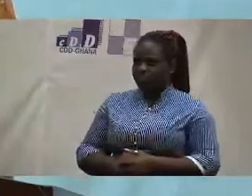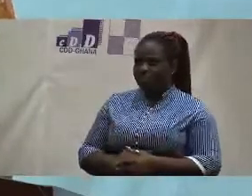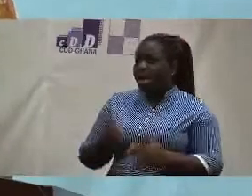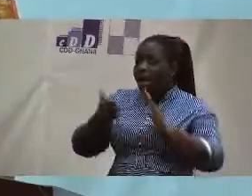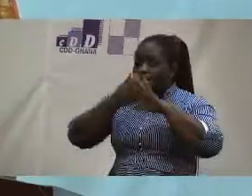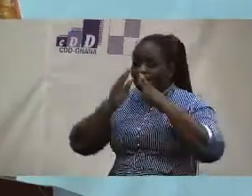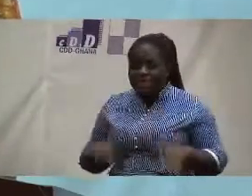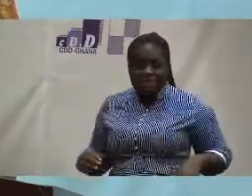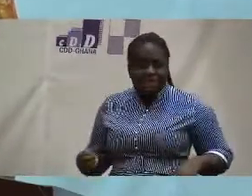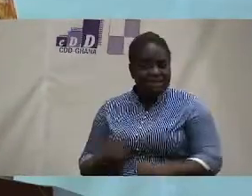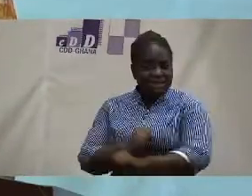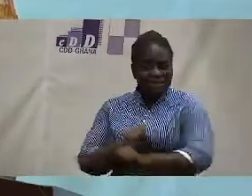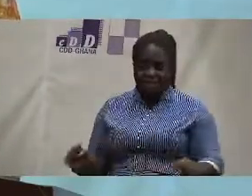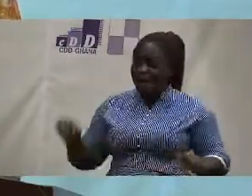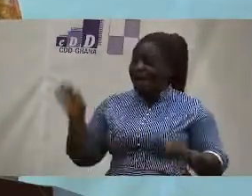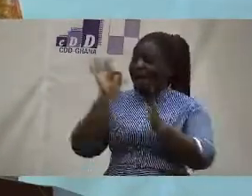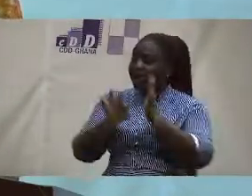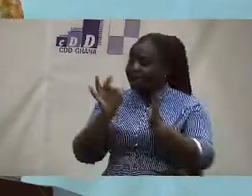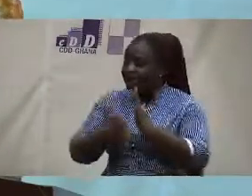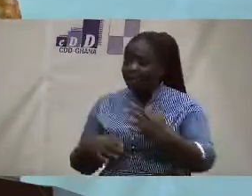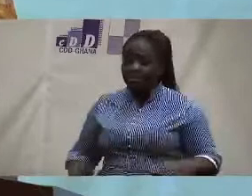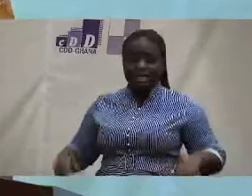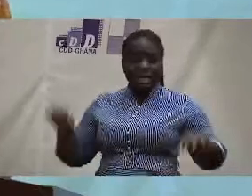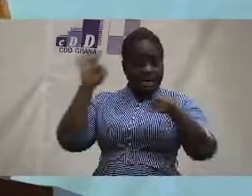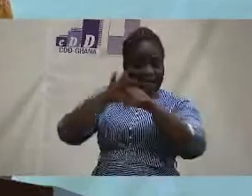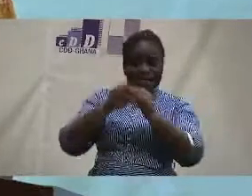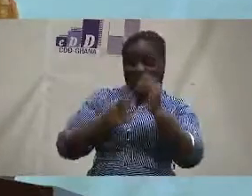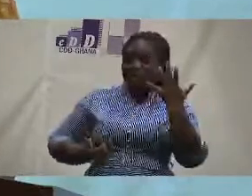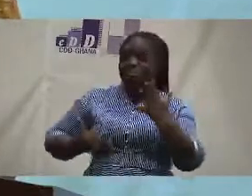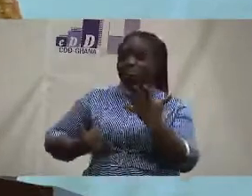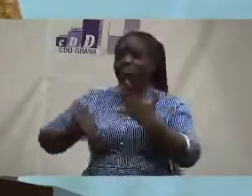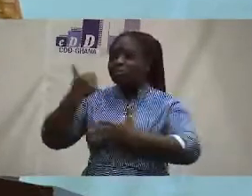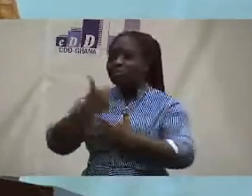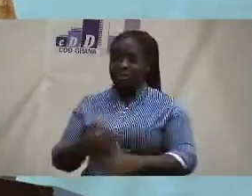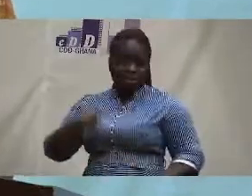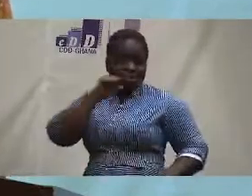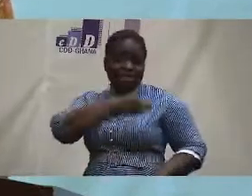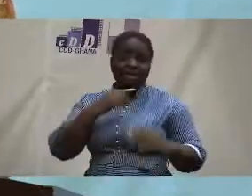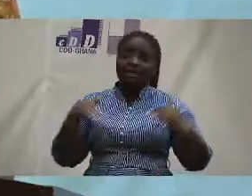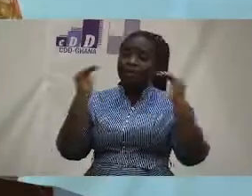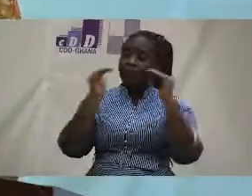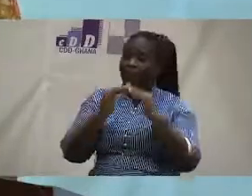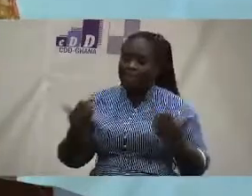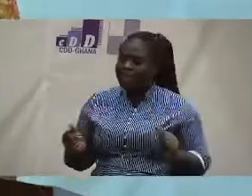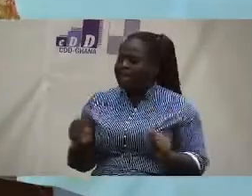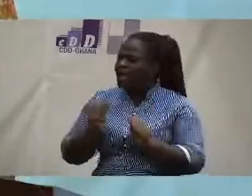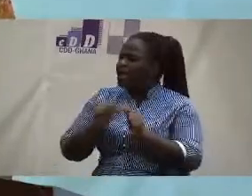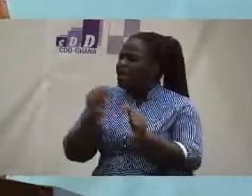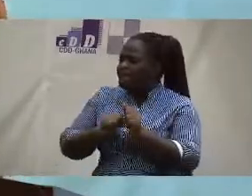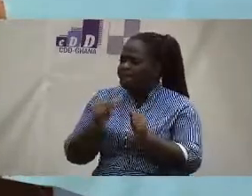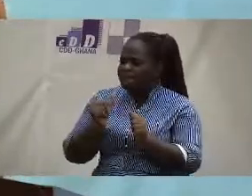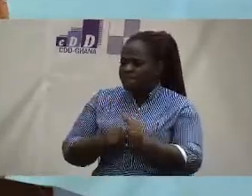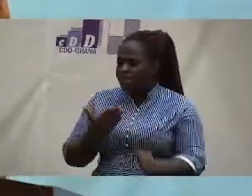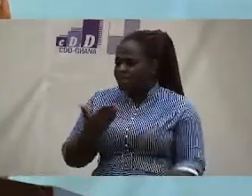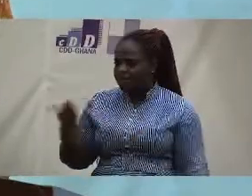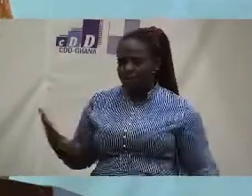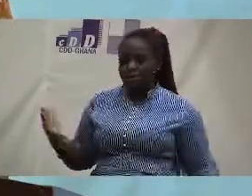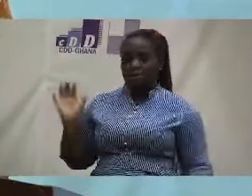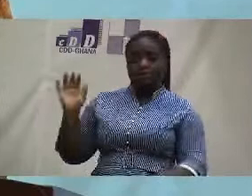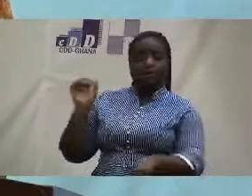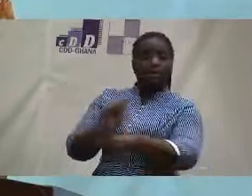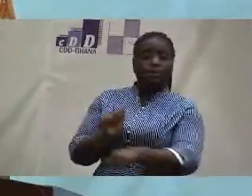security, either in accountability, election promotion, gender equality, every single facet of our